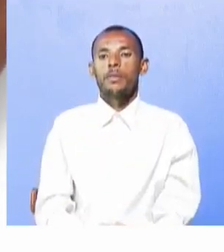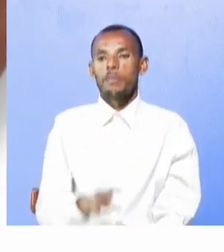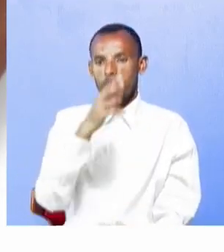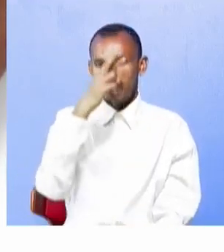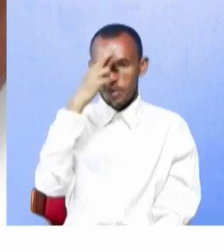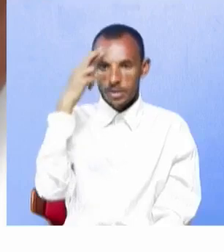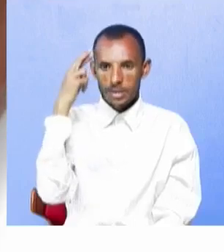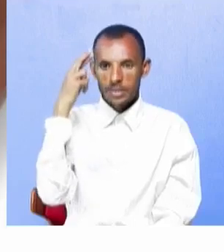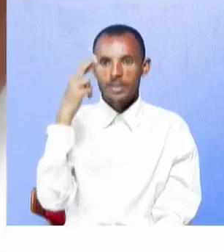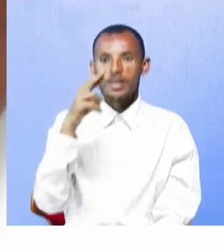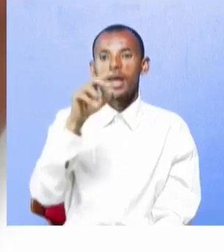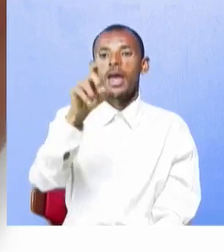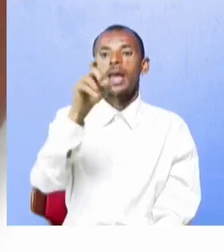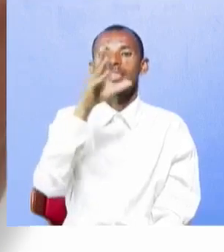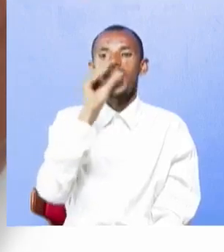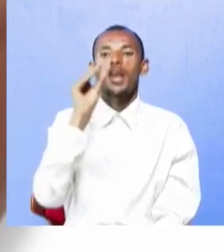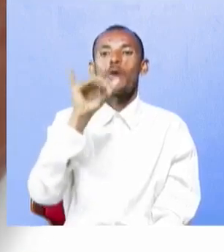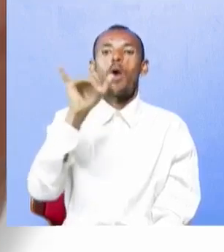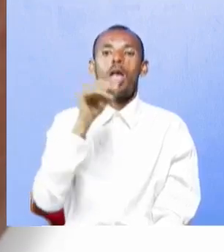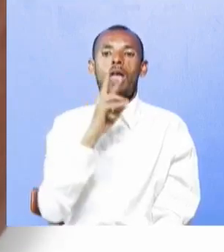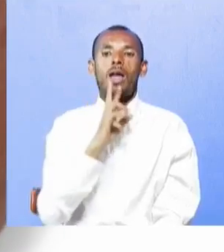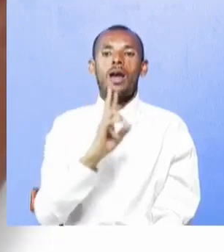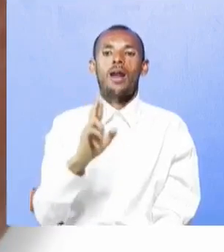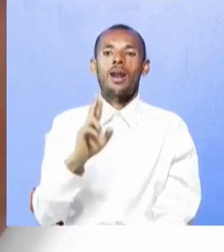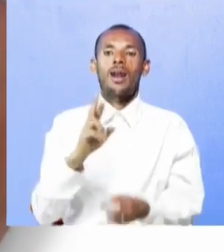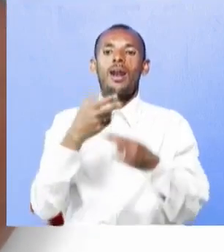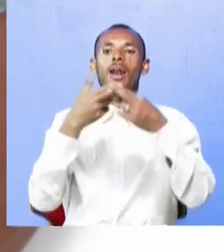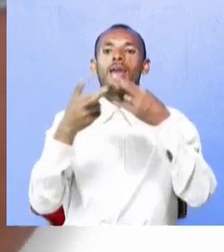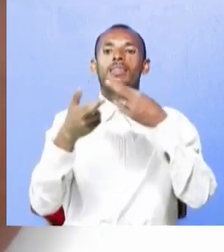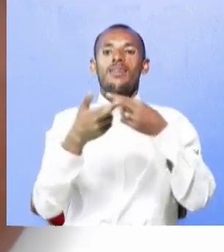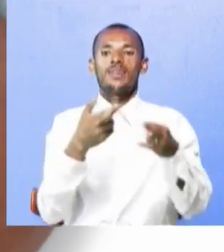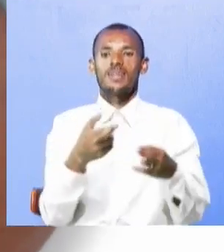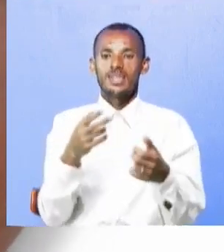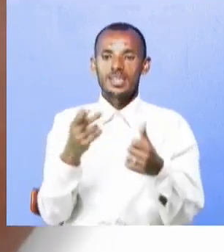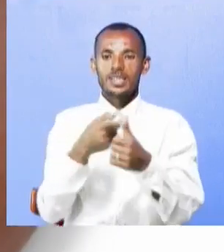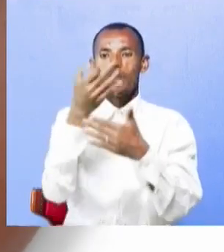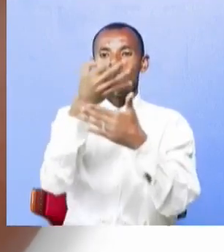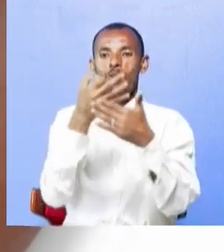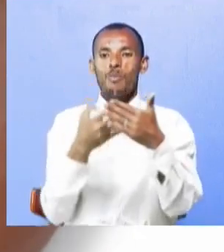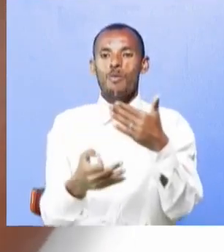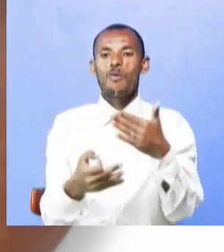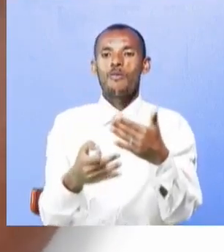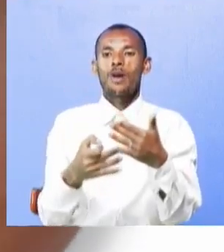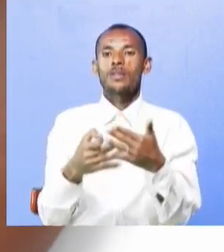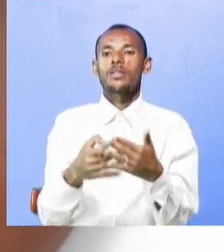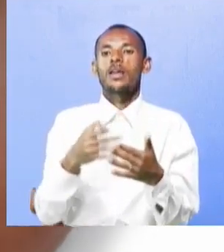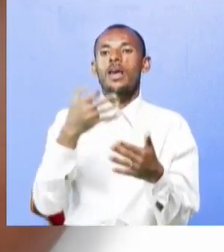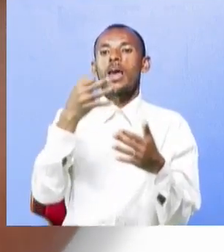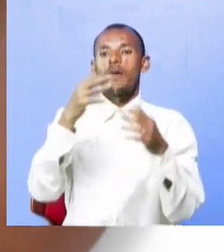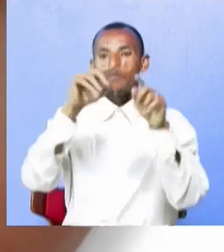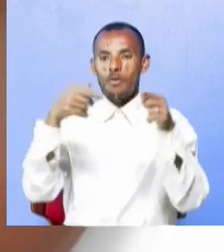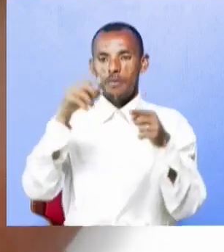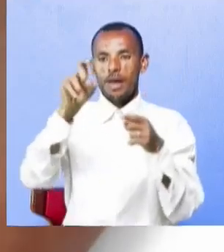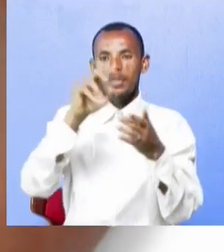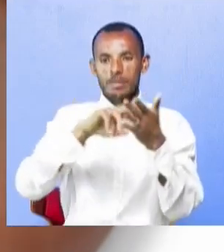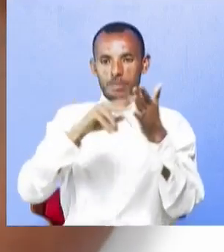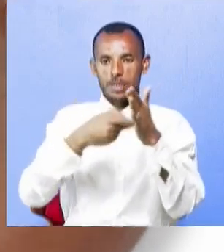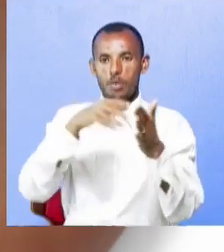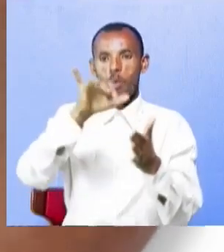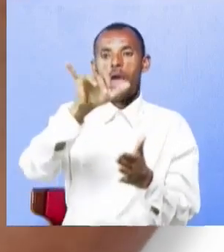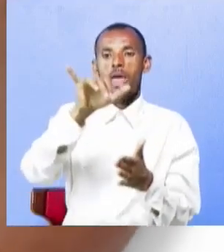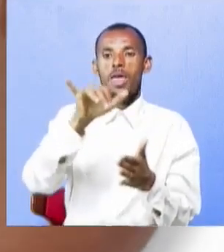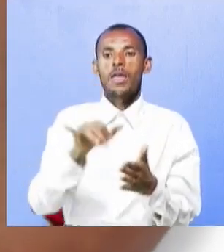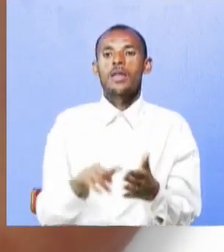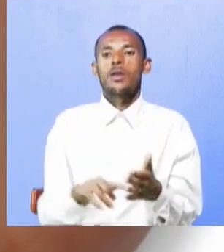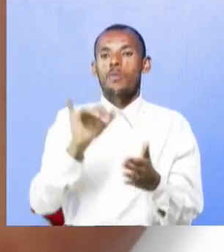because x and y are related in the form of function. Here f of x means y,